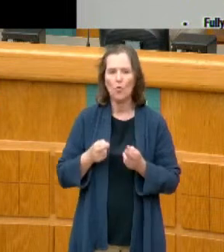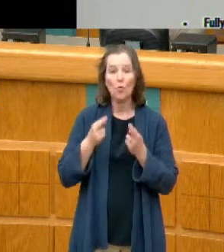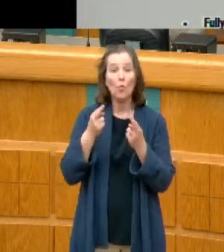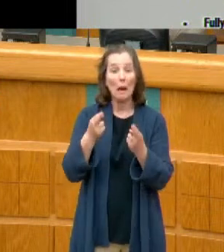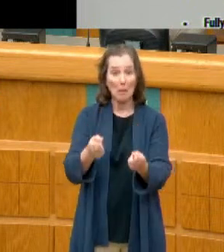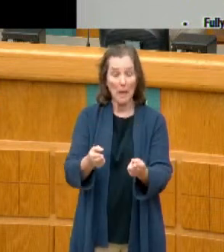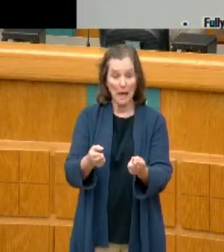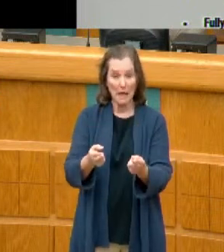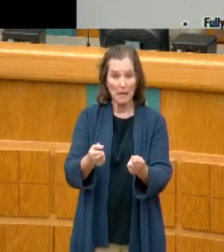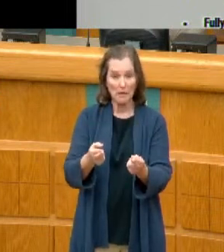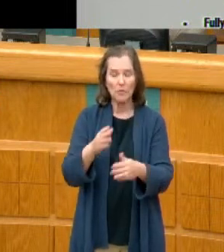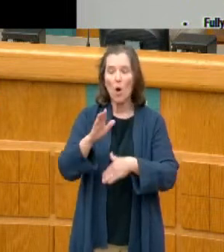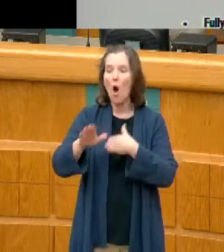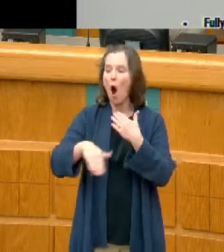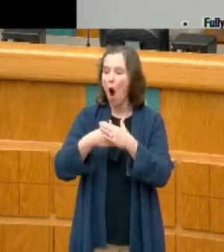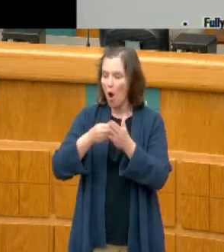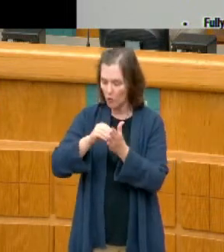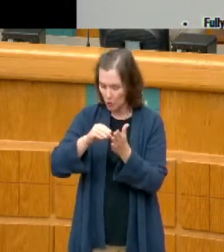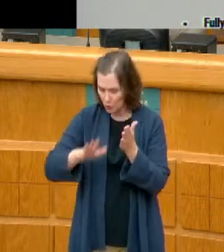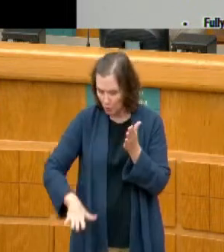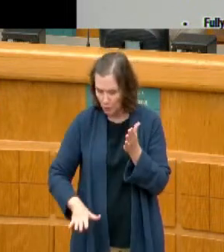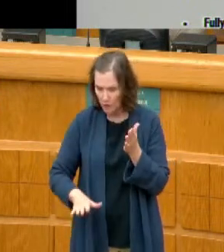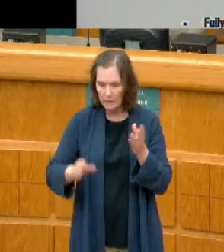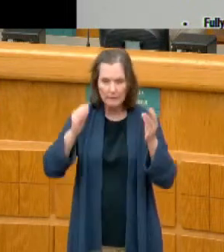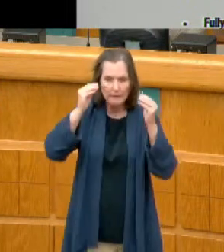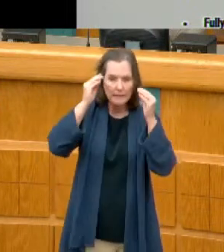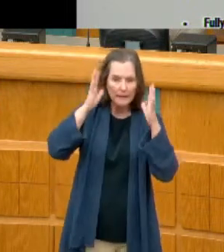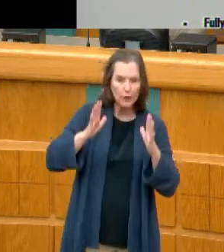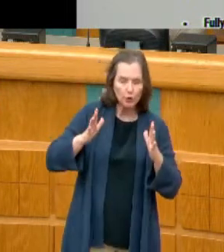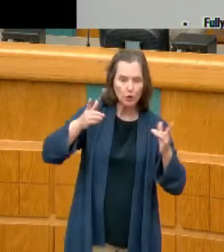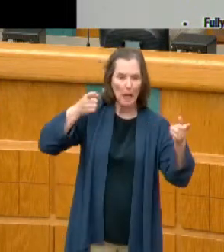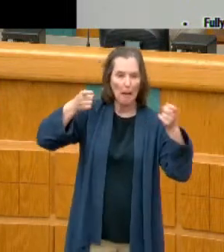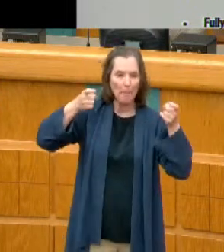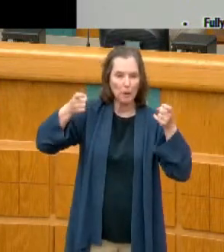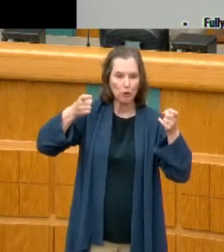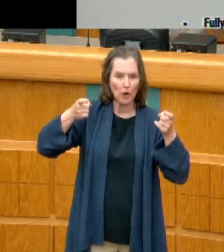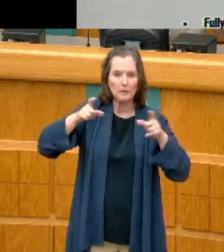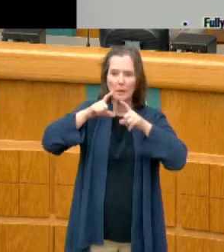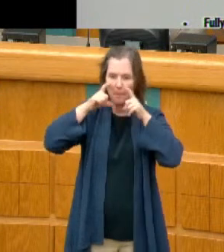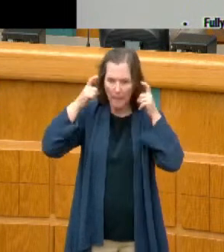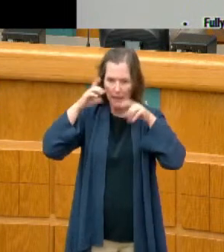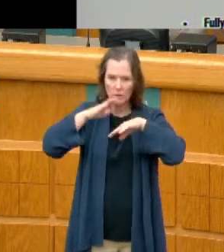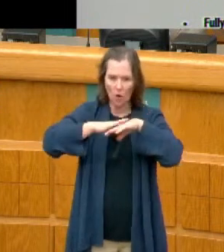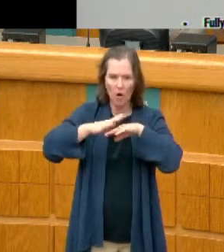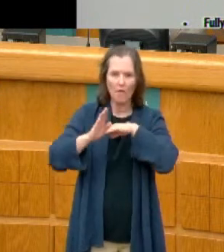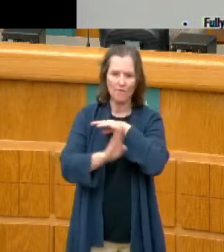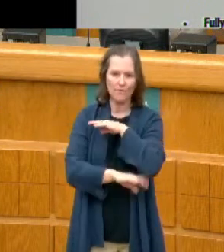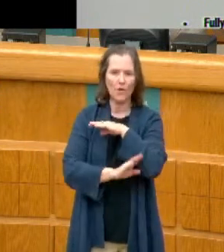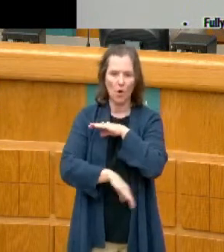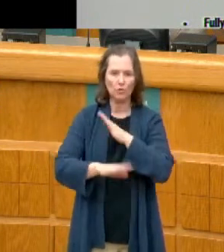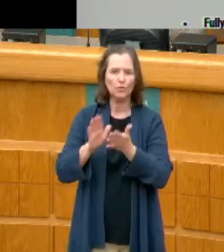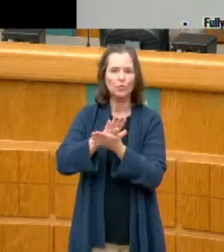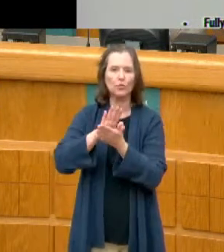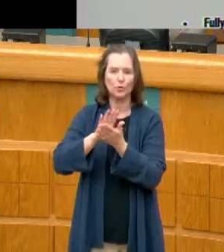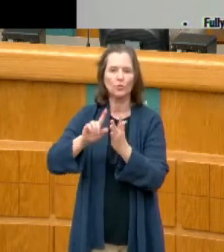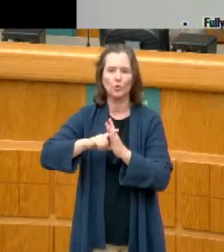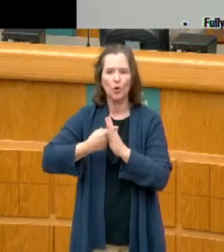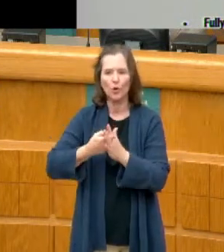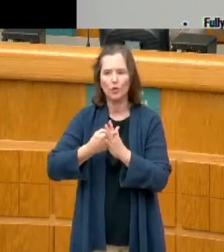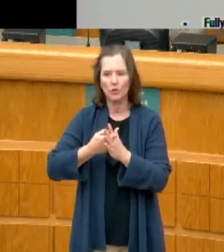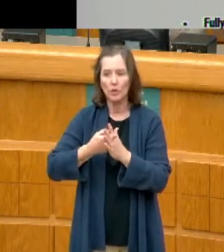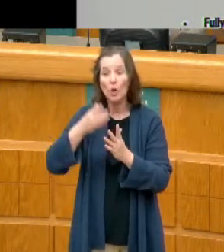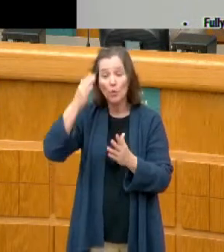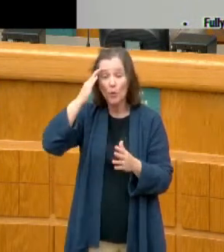people, students, teachers, and administrators should wear masks when they return to school this fall. You know that we have some schools